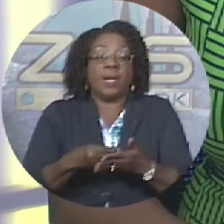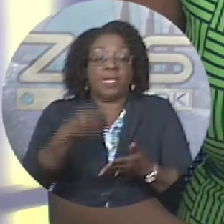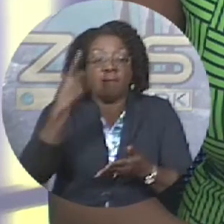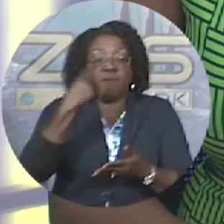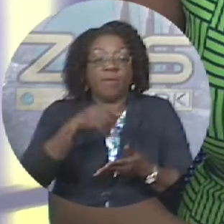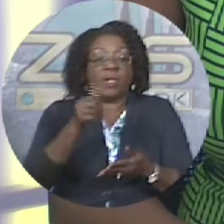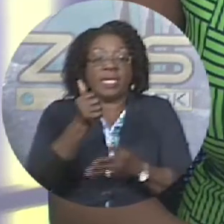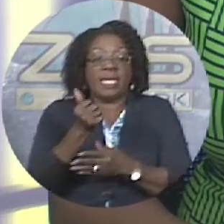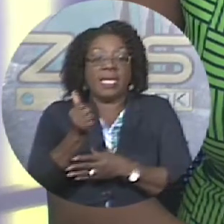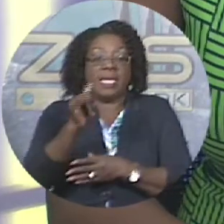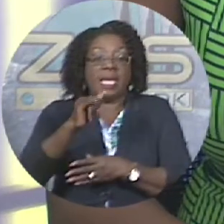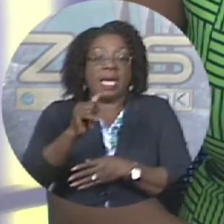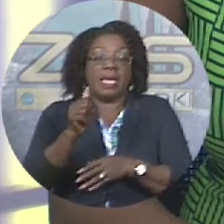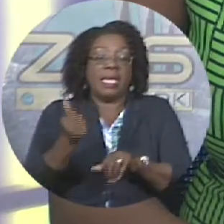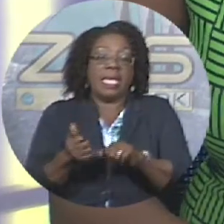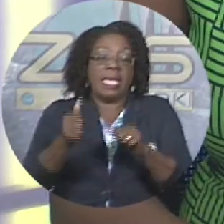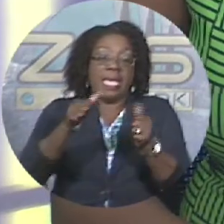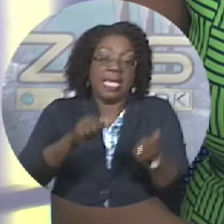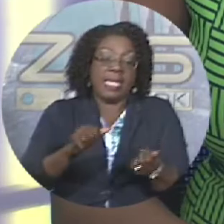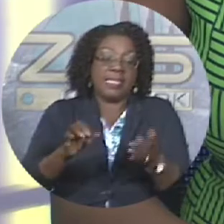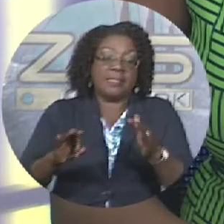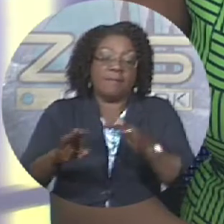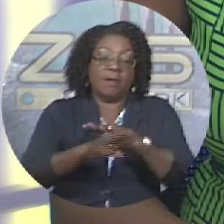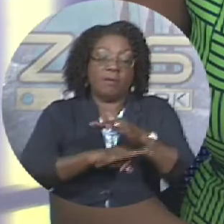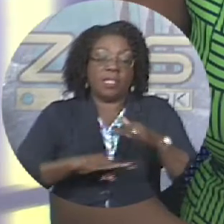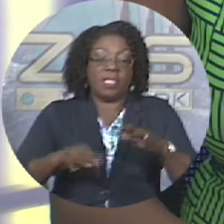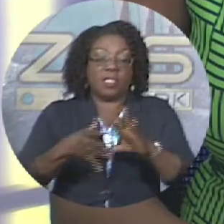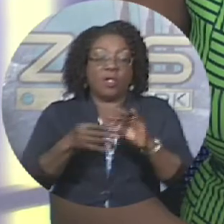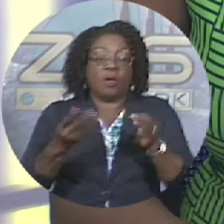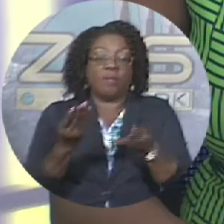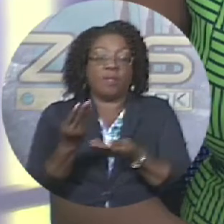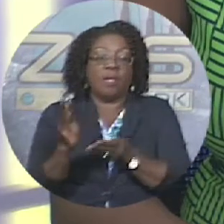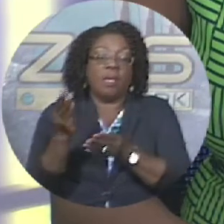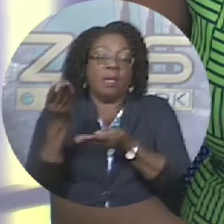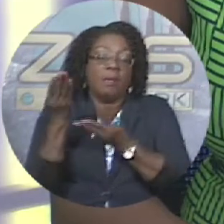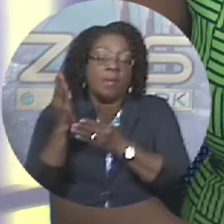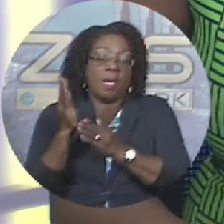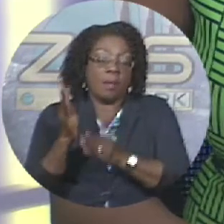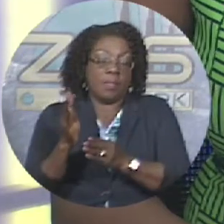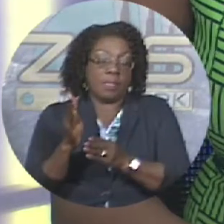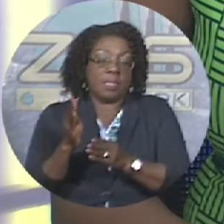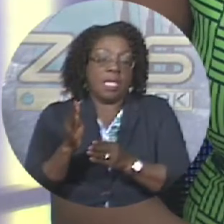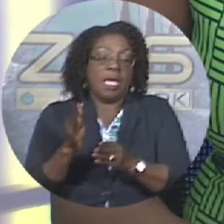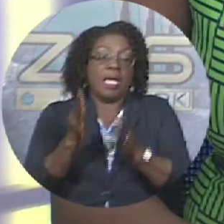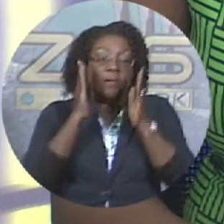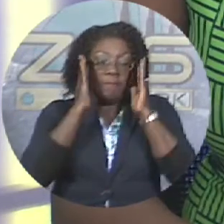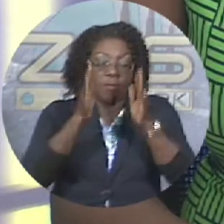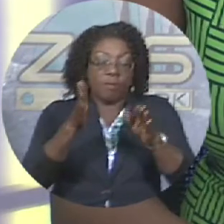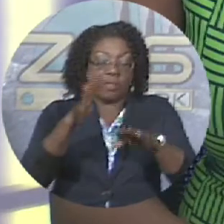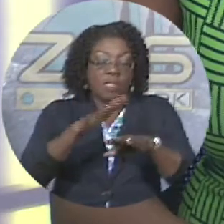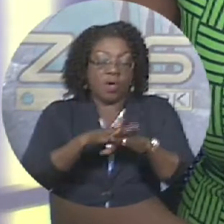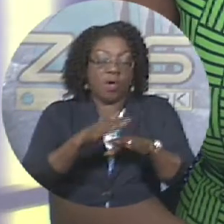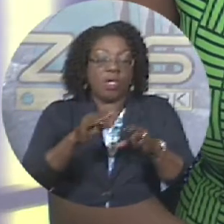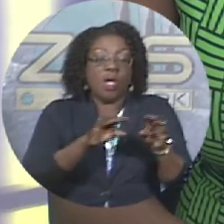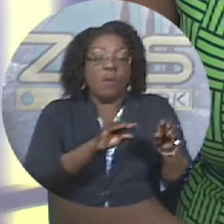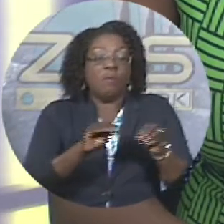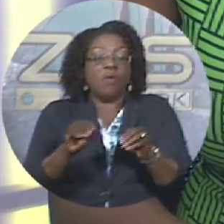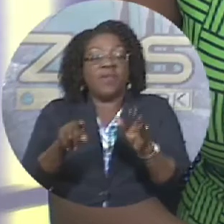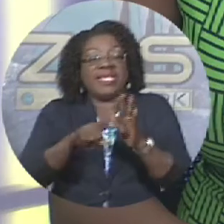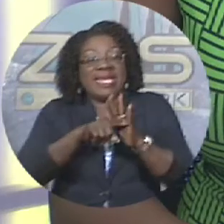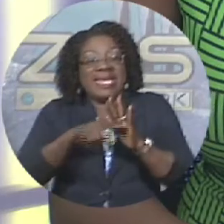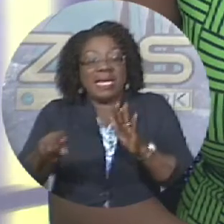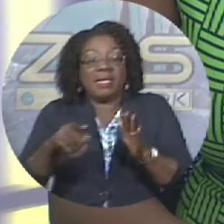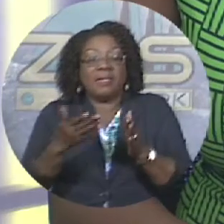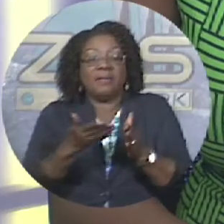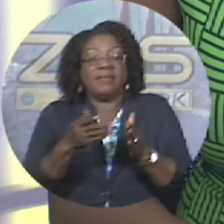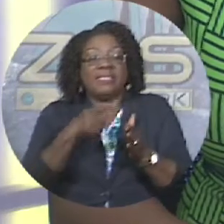raise $120,000 this year and are focusing on eliminating the stigma linked to the autoimmune disease. Attendees will